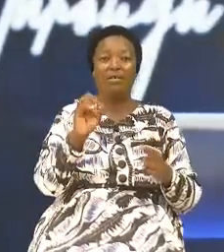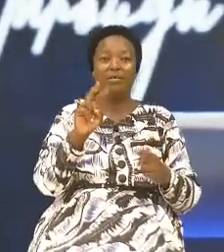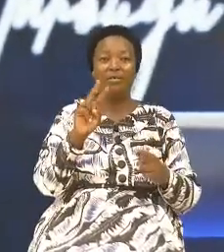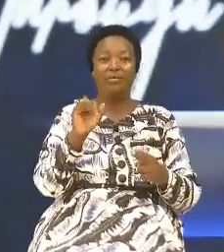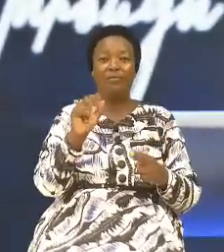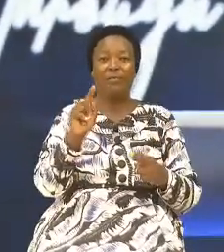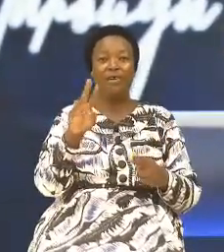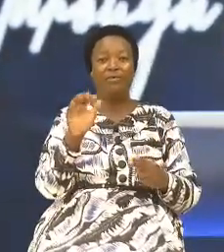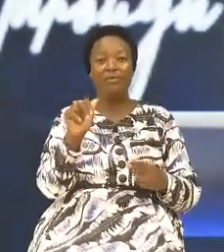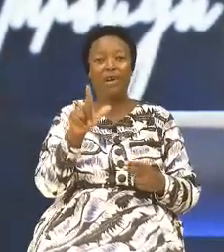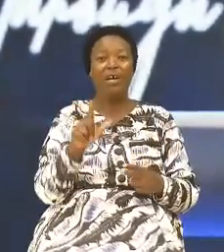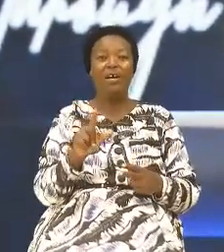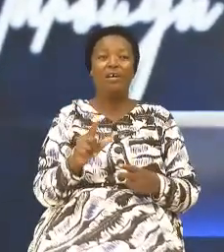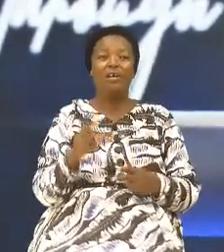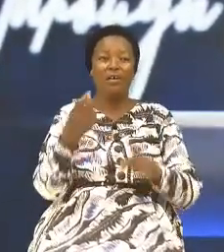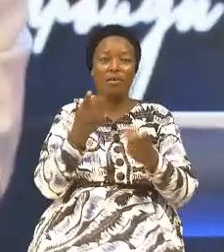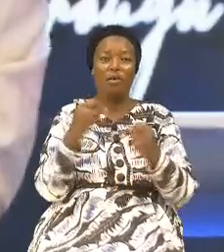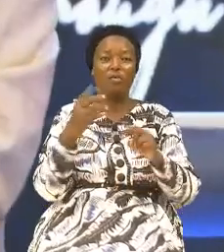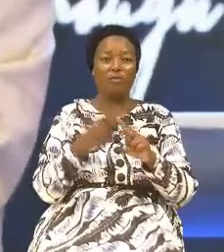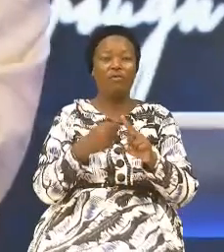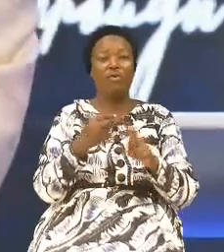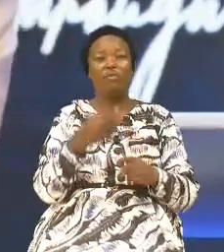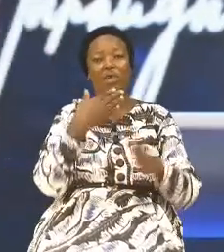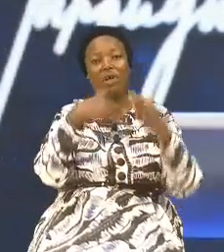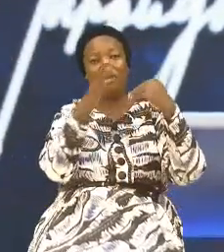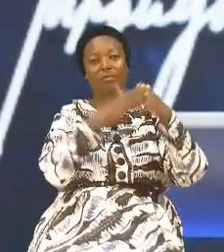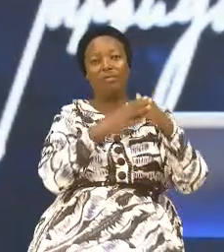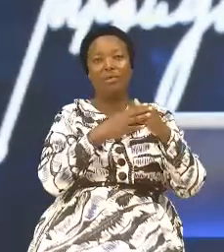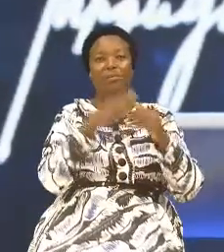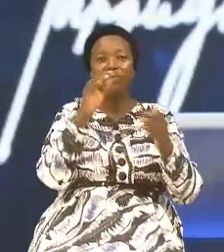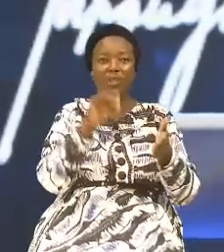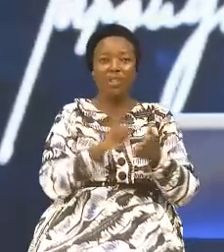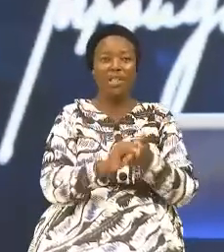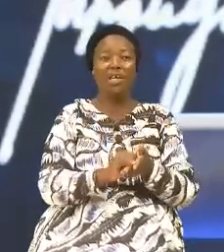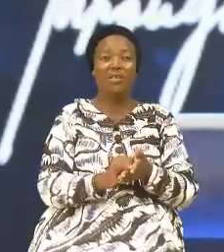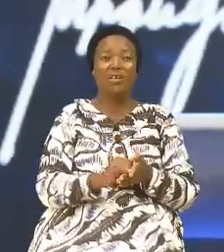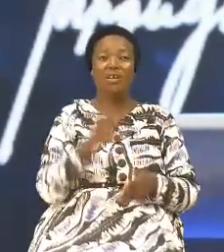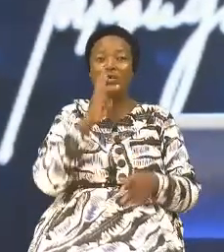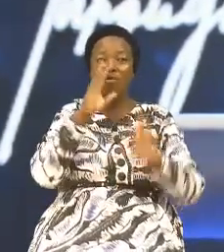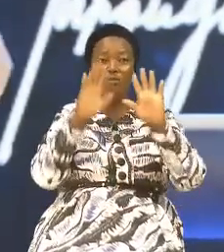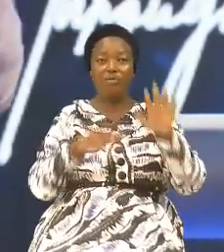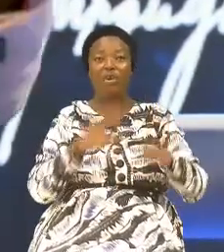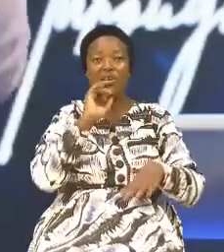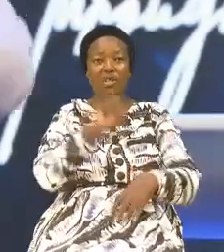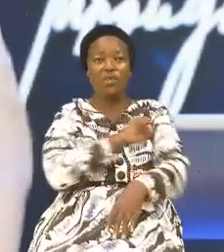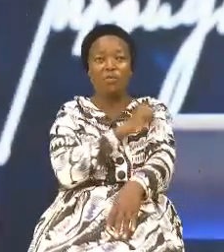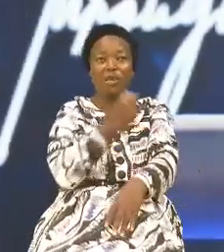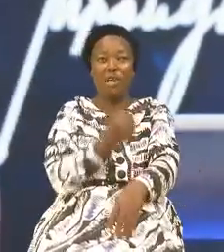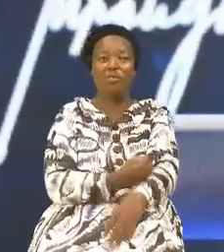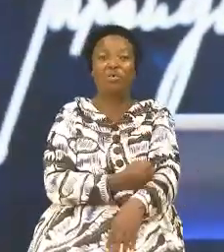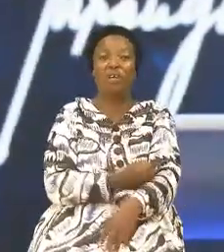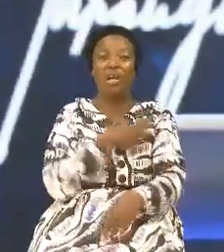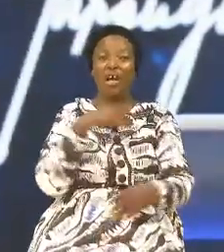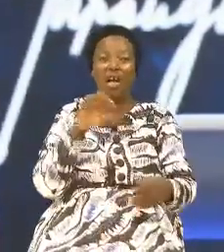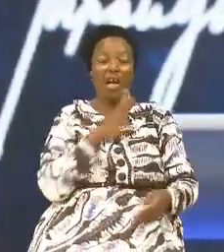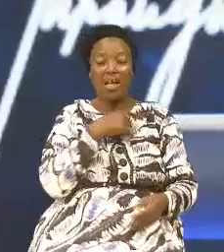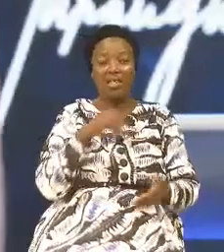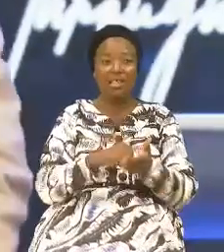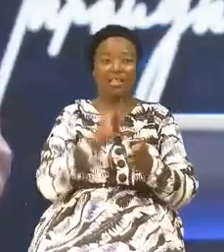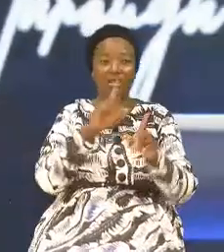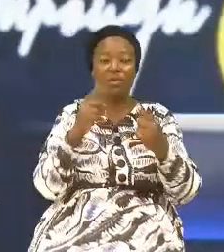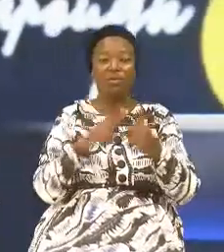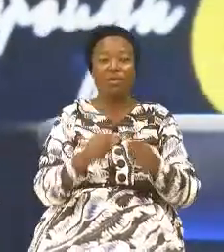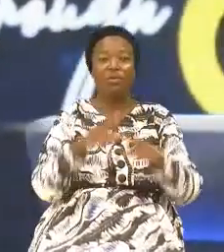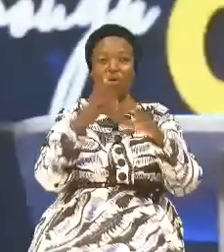on high. That reign spiritual, that reign supernatural is going to come upon your life